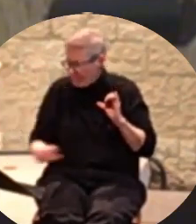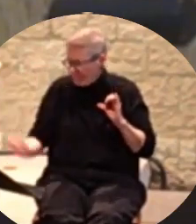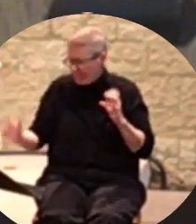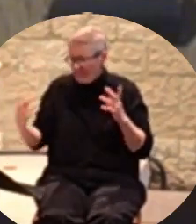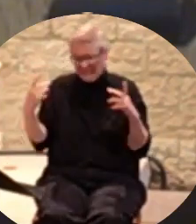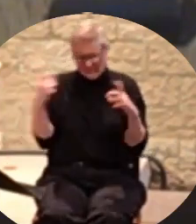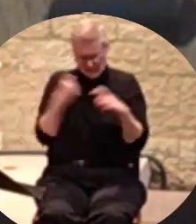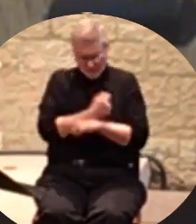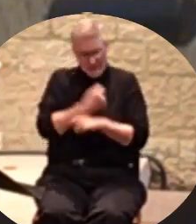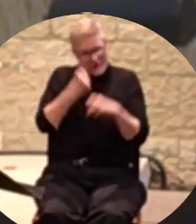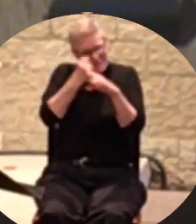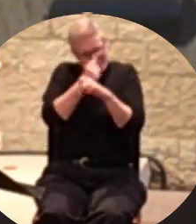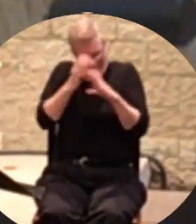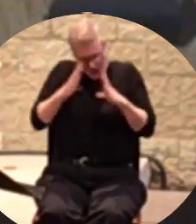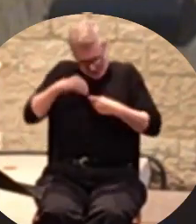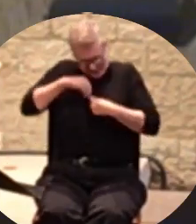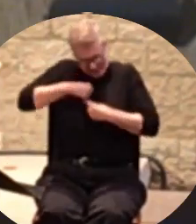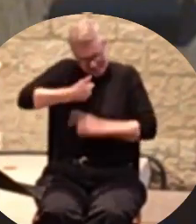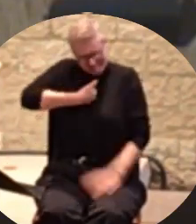fighter,